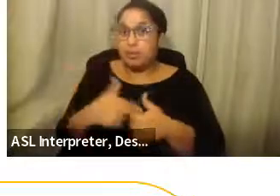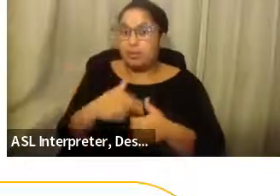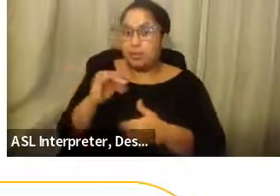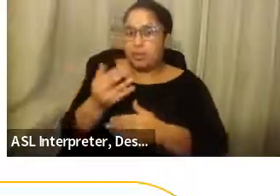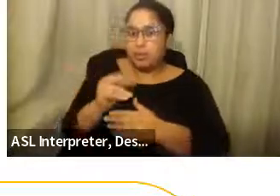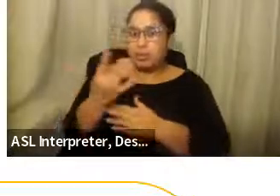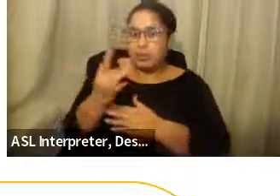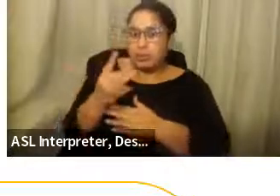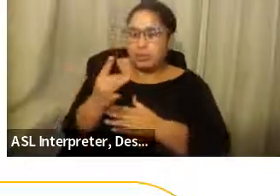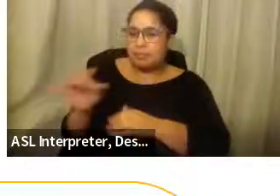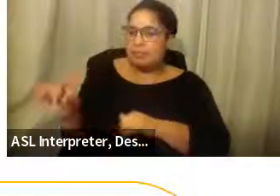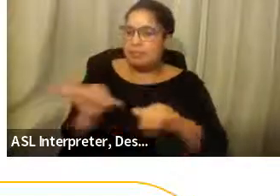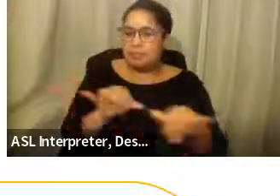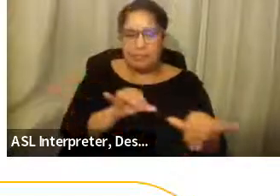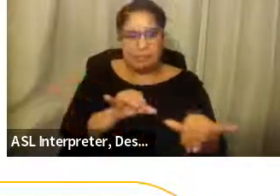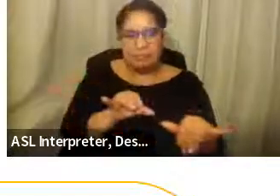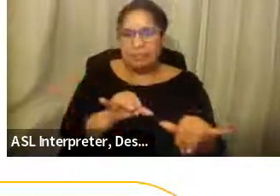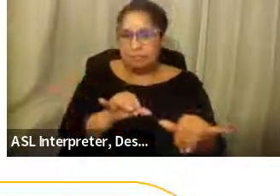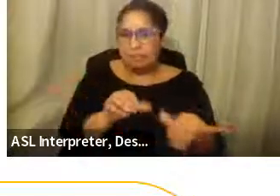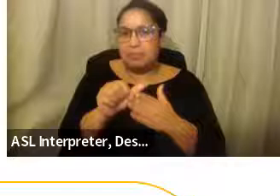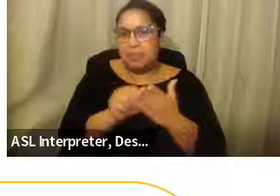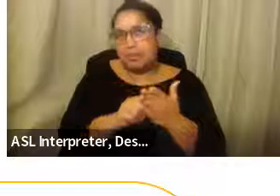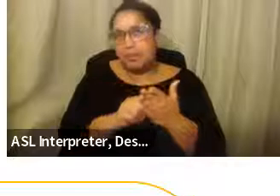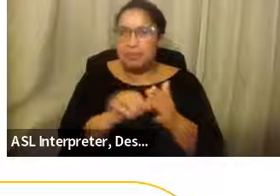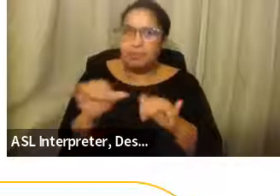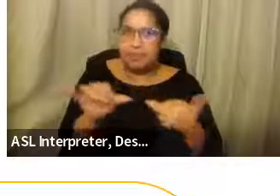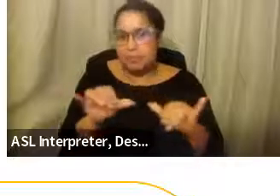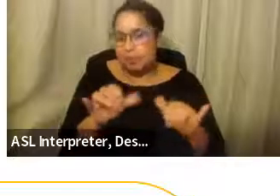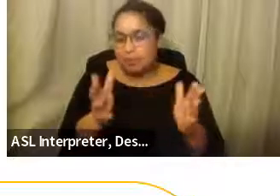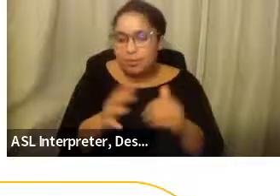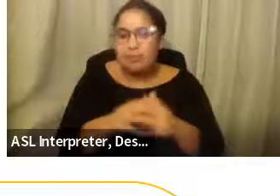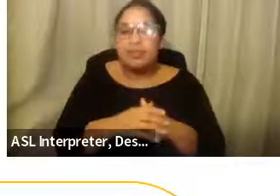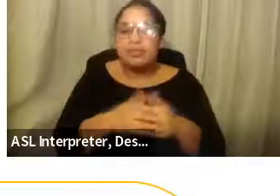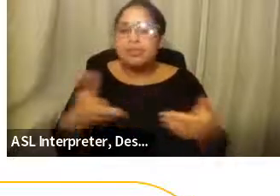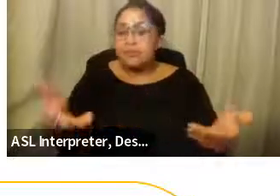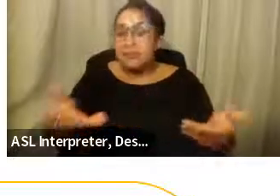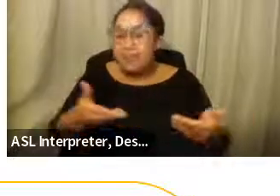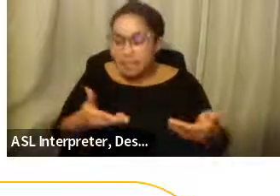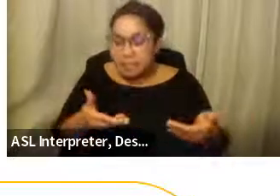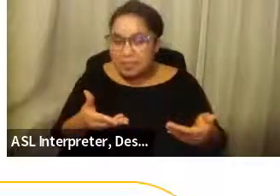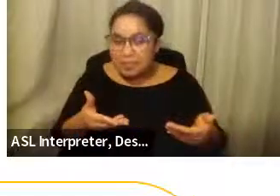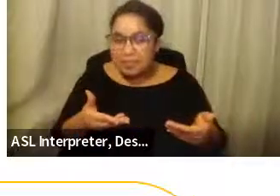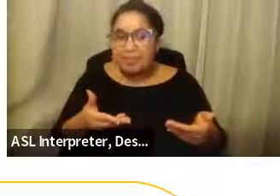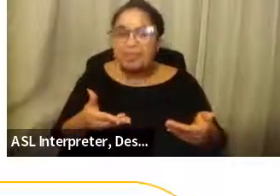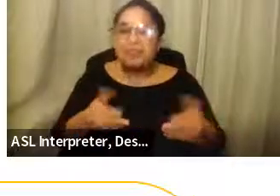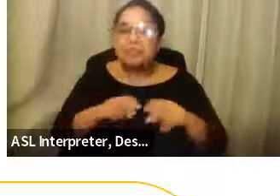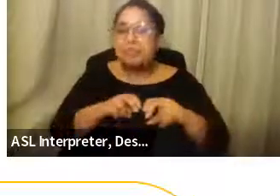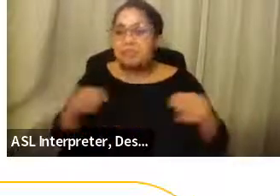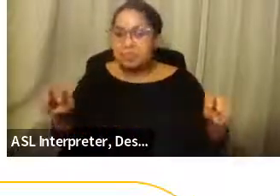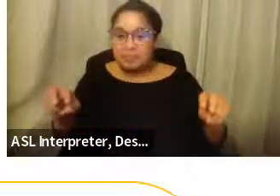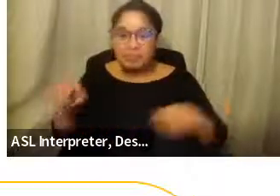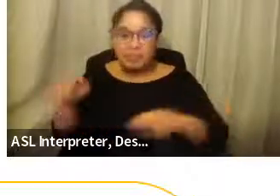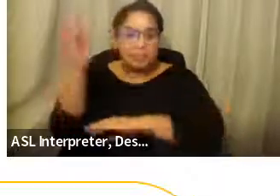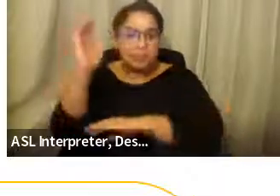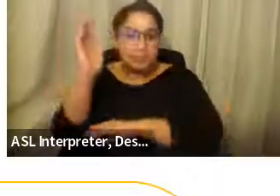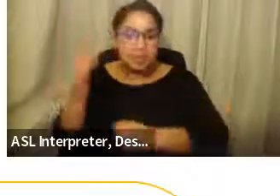January 18th. The agenda will be similar, welcoming you all, and we will have a panel